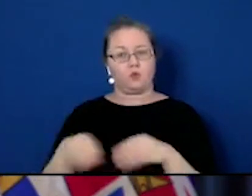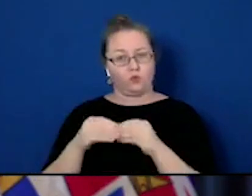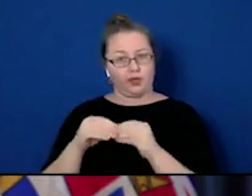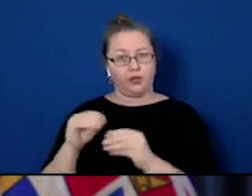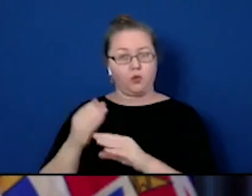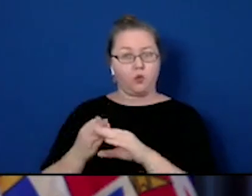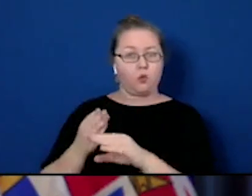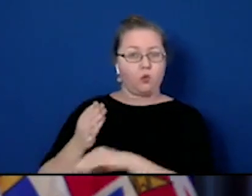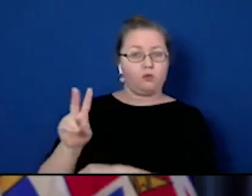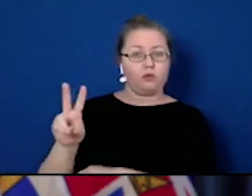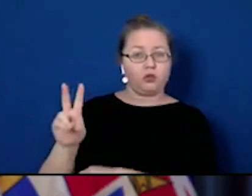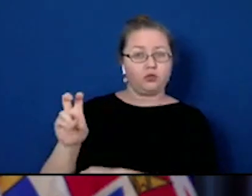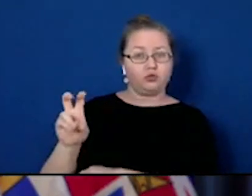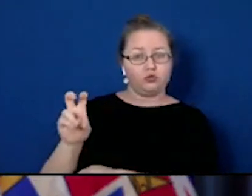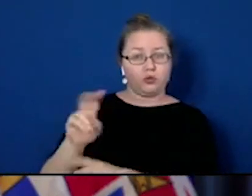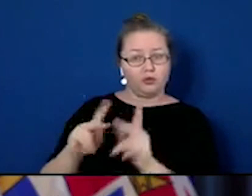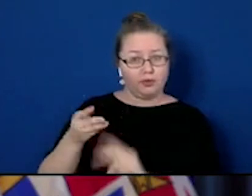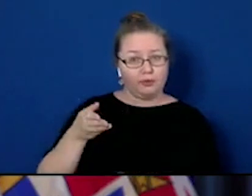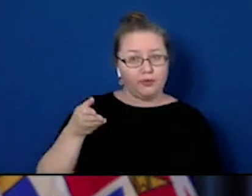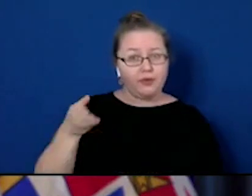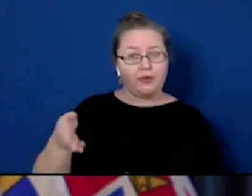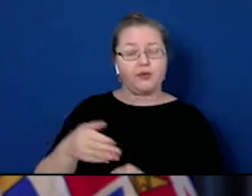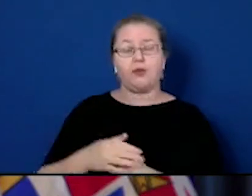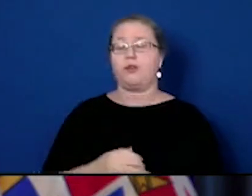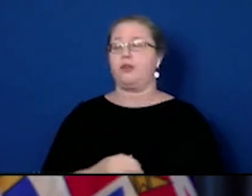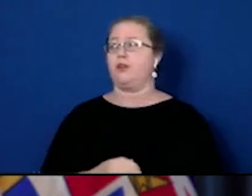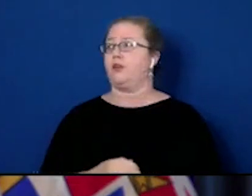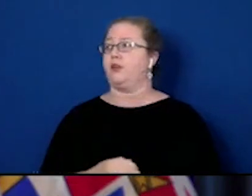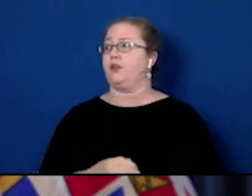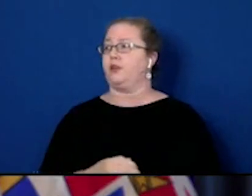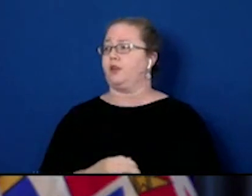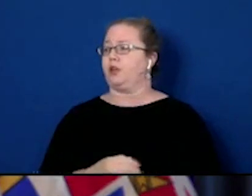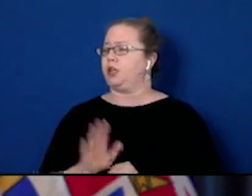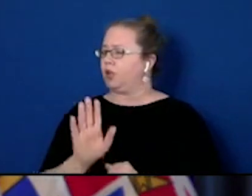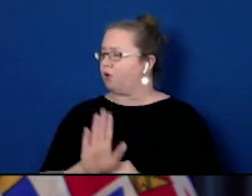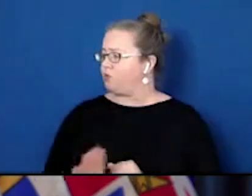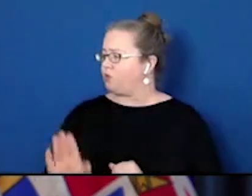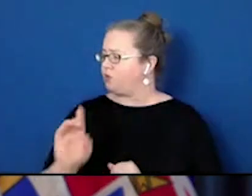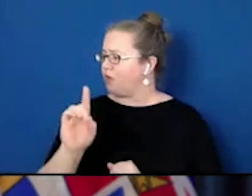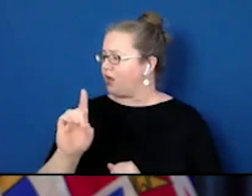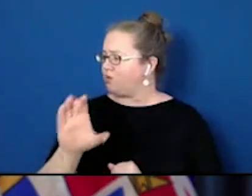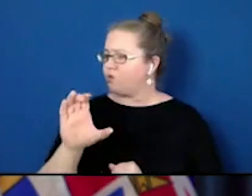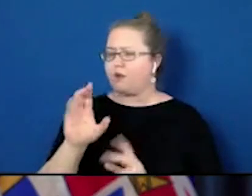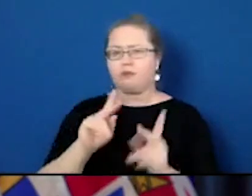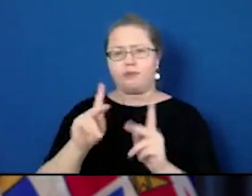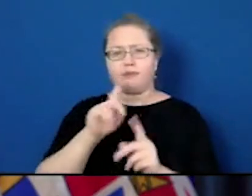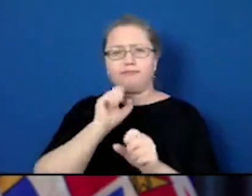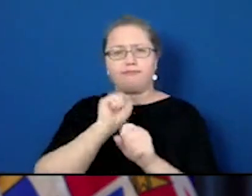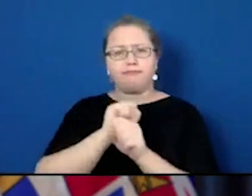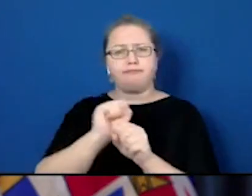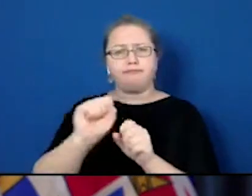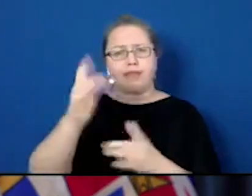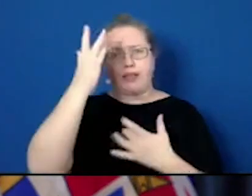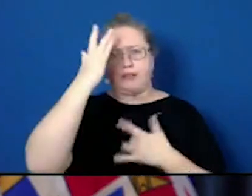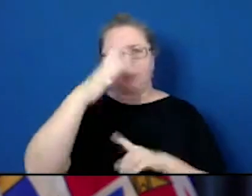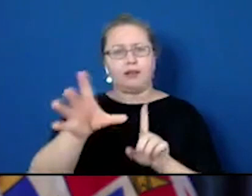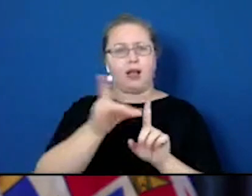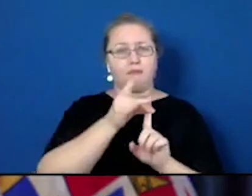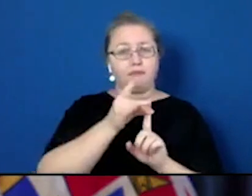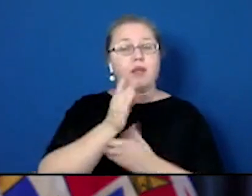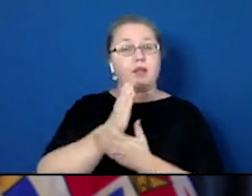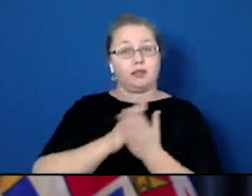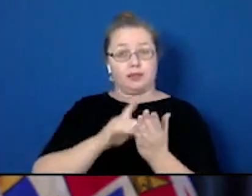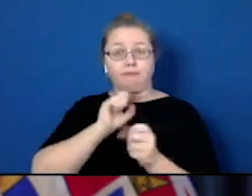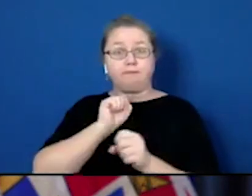over 200 people who attended, and I believe there was something like 100 and some who became ill, including some people